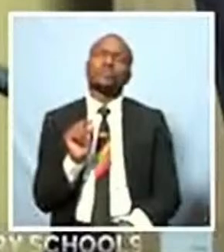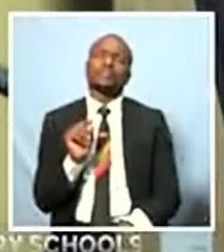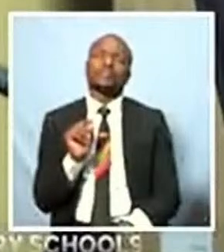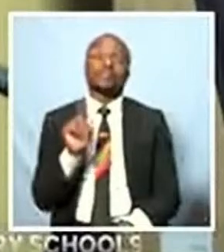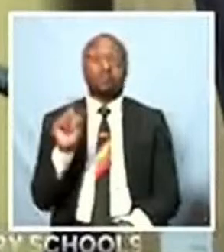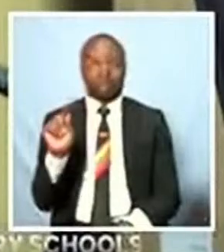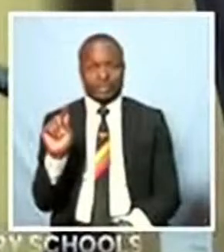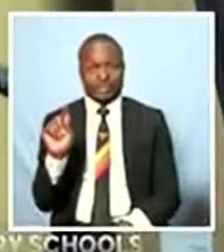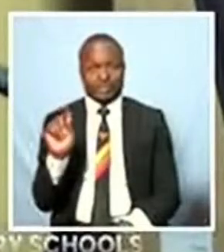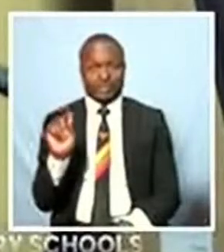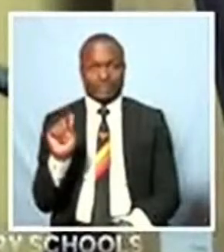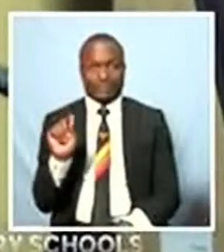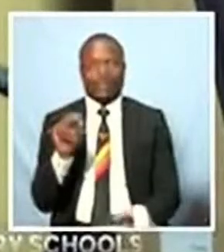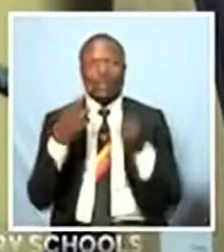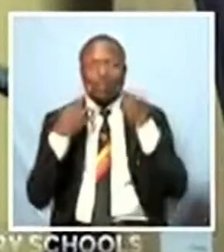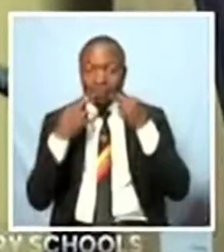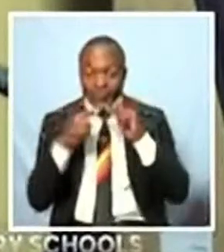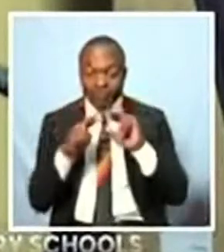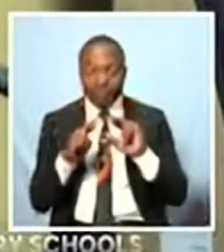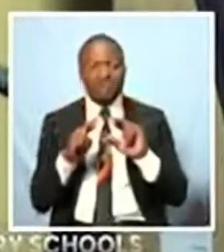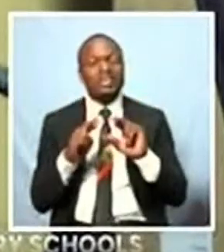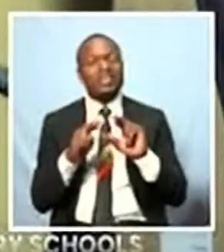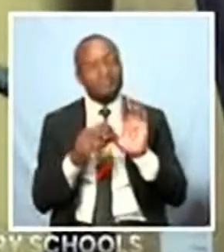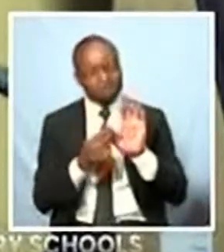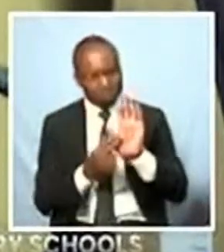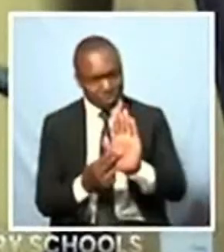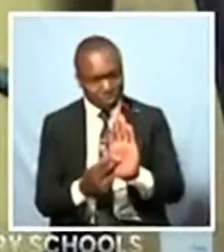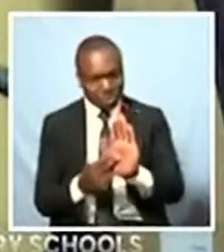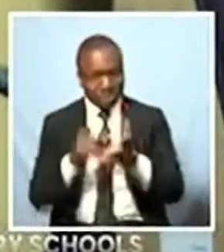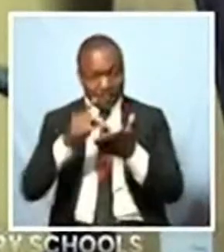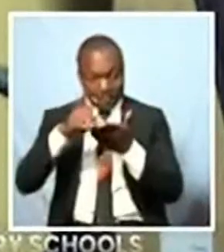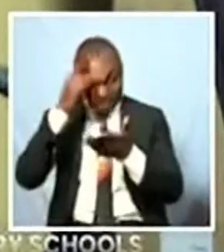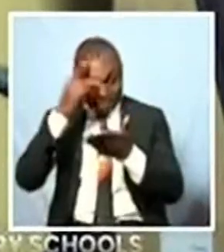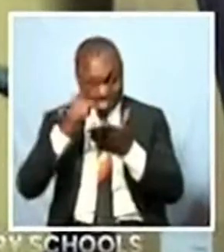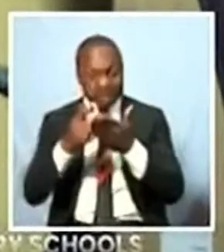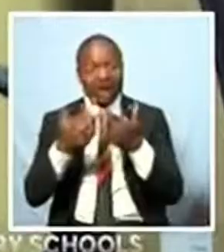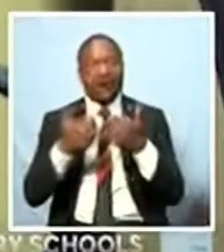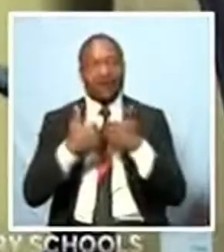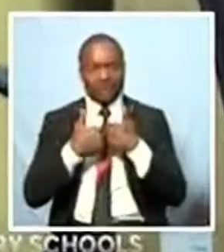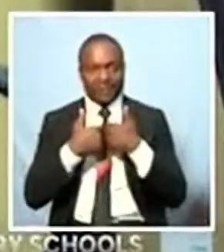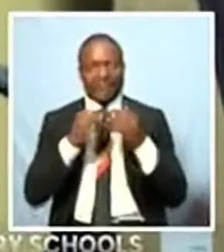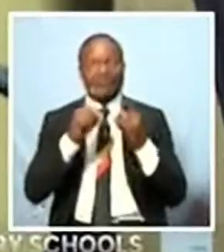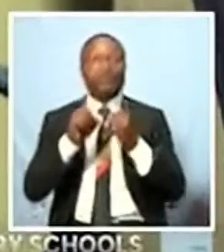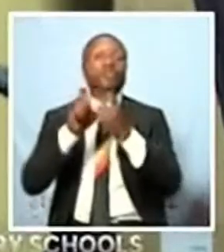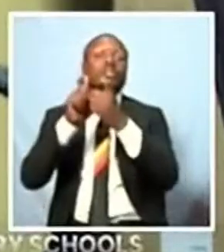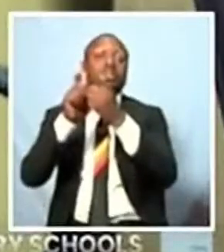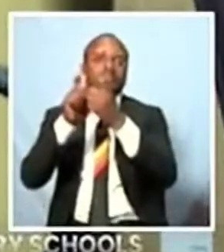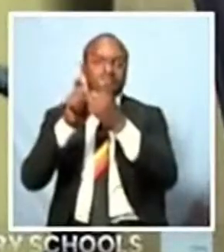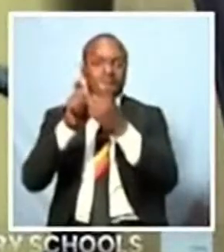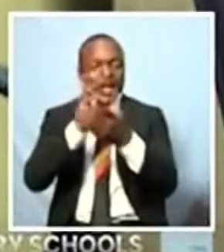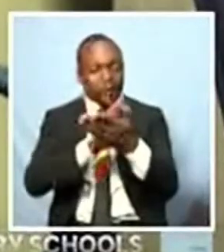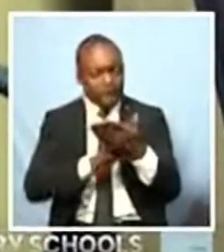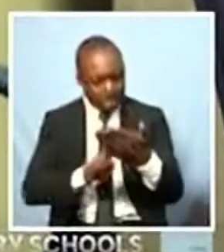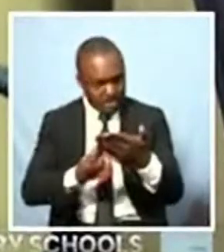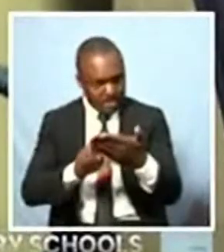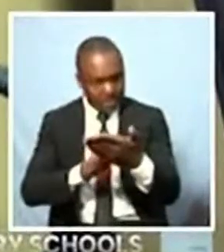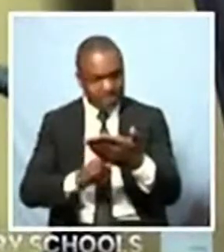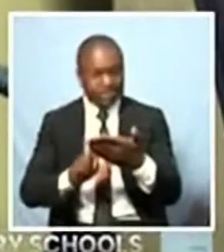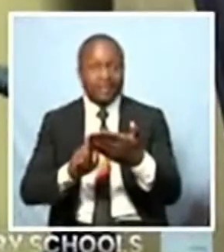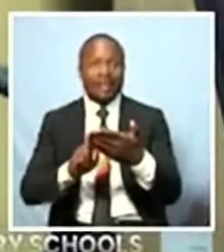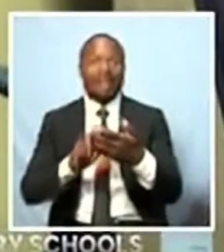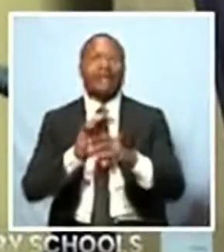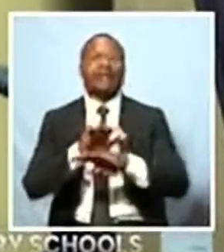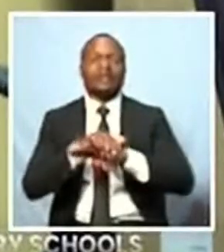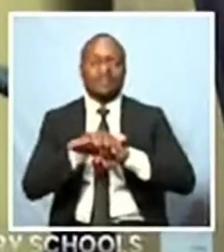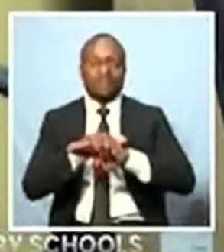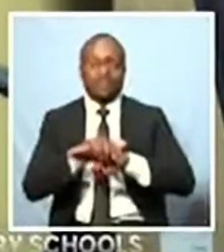2020, the results consistently show that learners have challenges in reading and numerals.